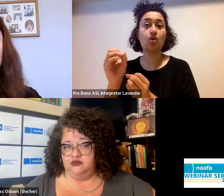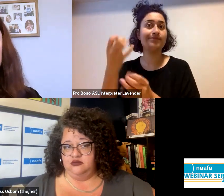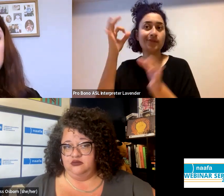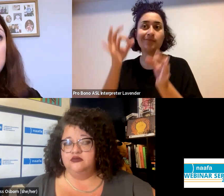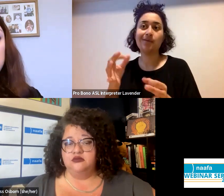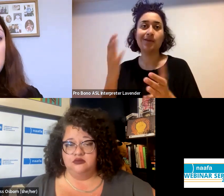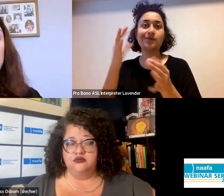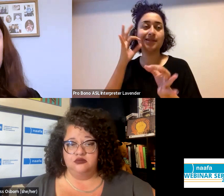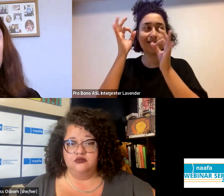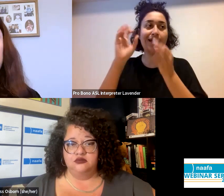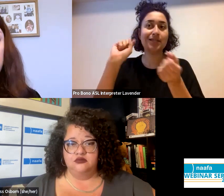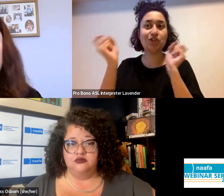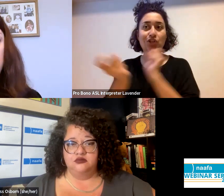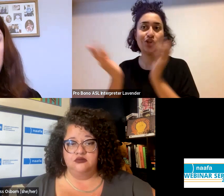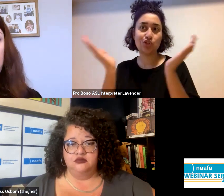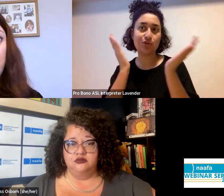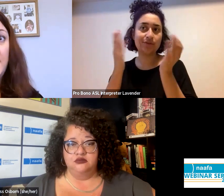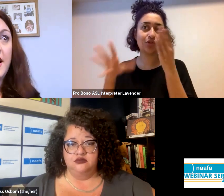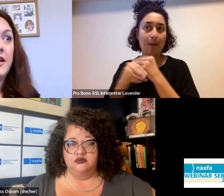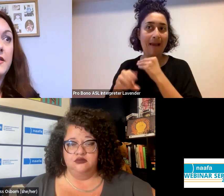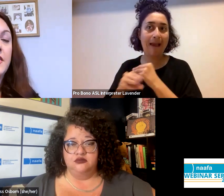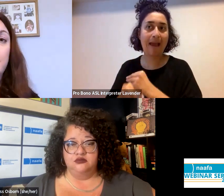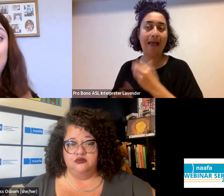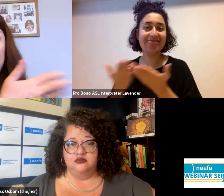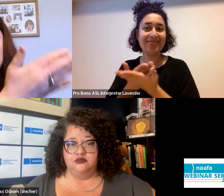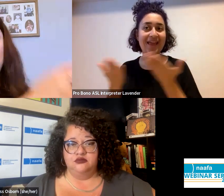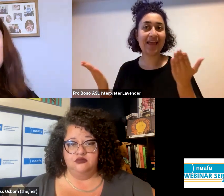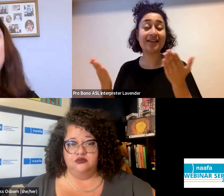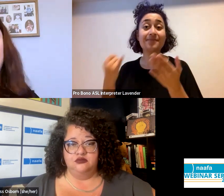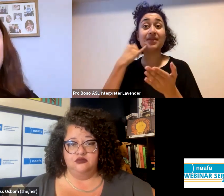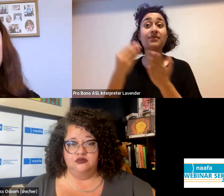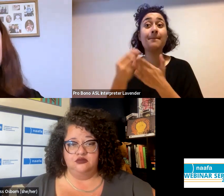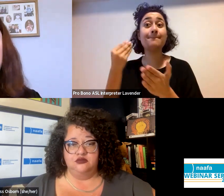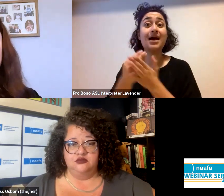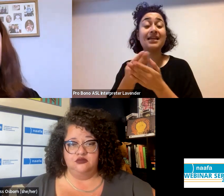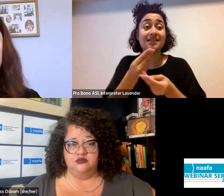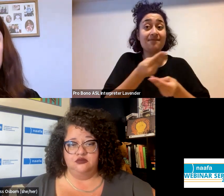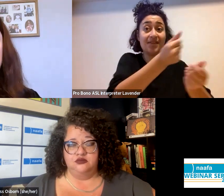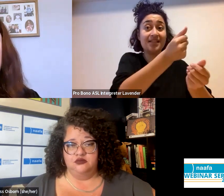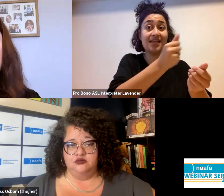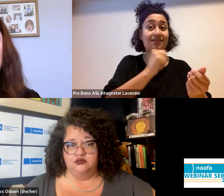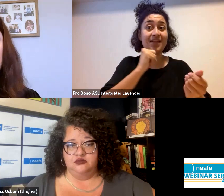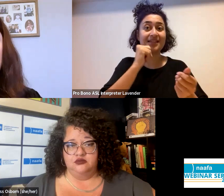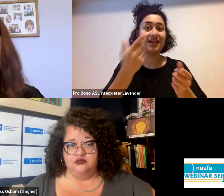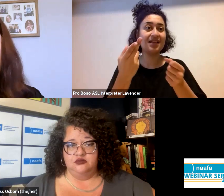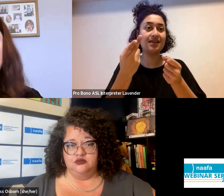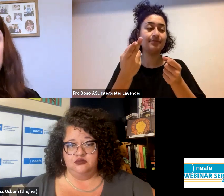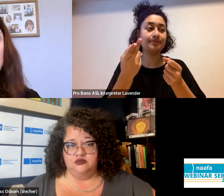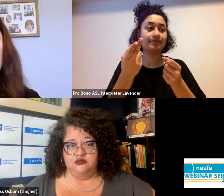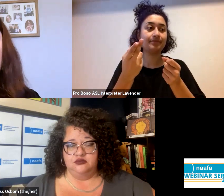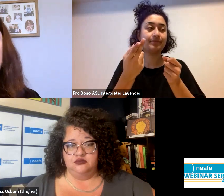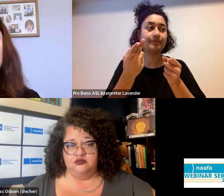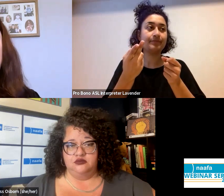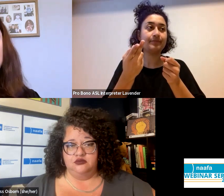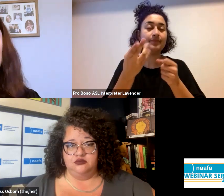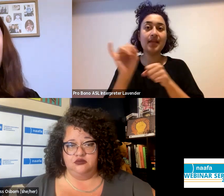add things, if the money gets invested and if it doesn't gain enough interest to cover the cost, the